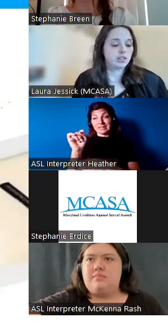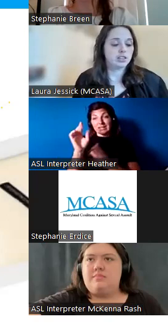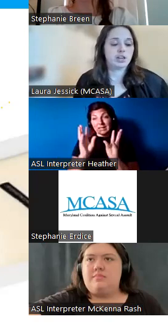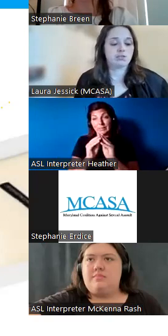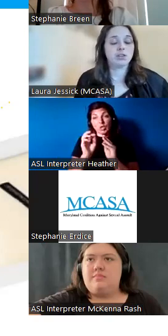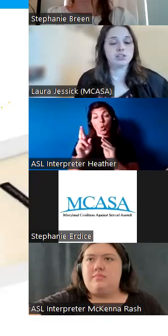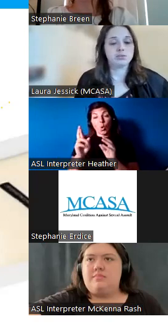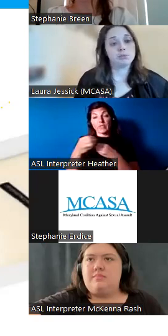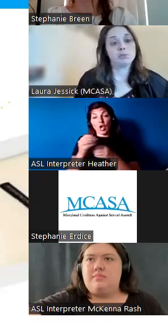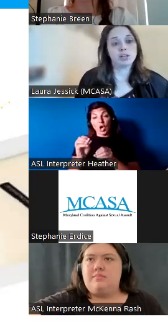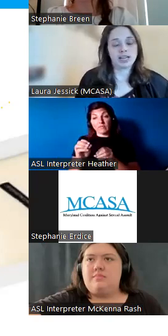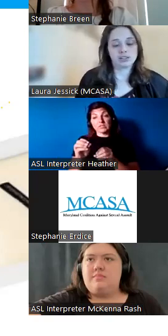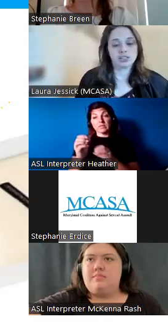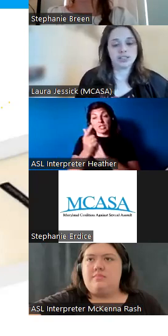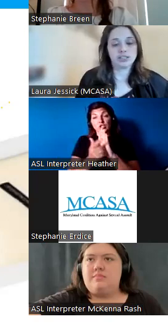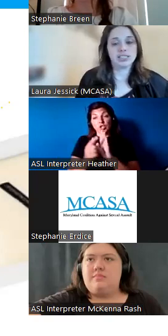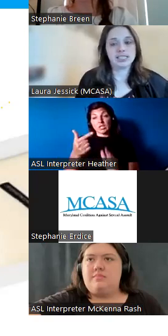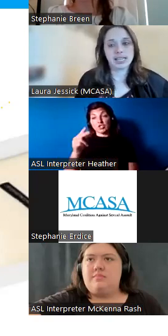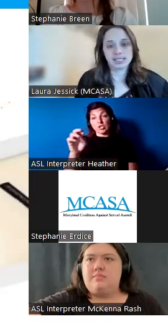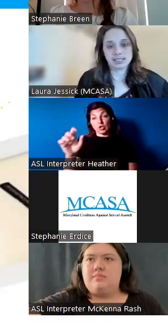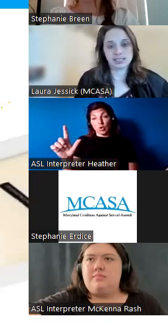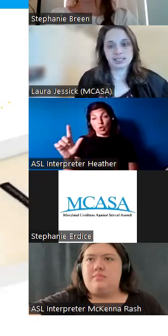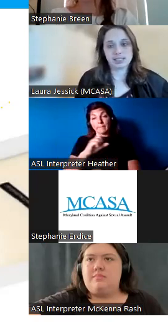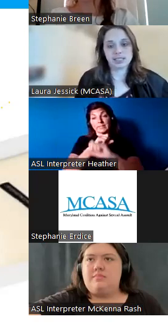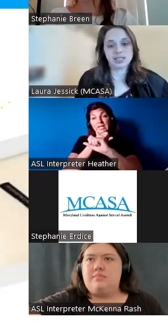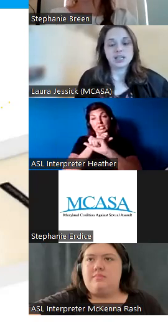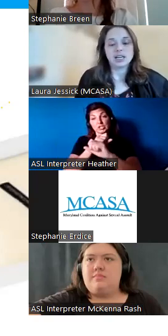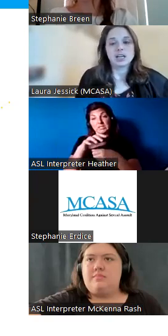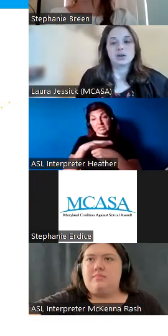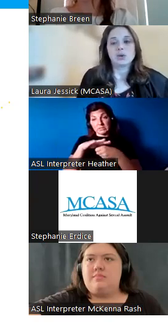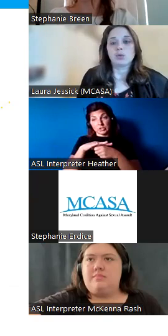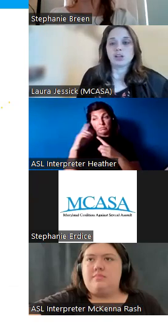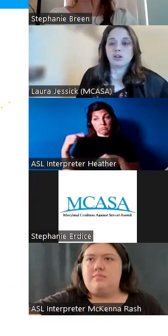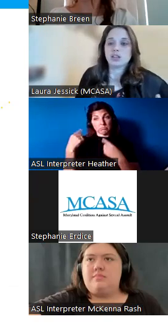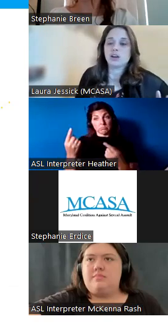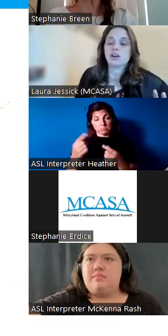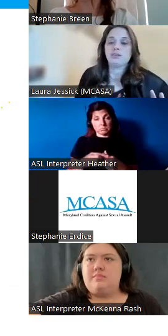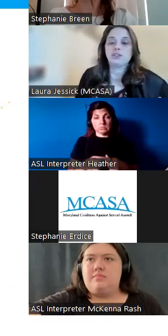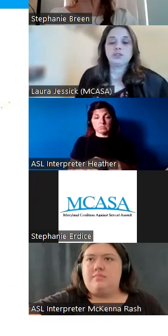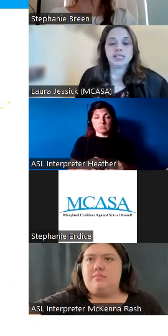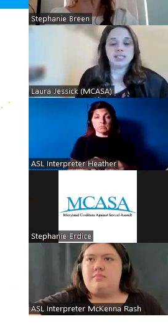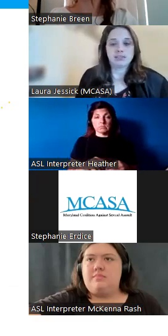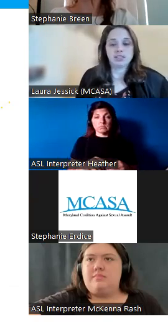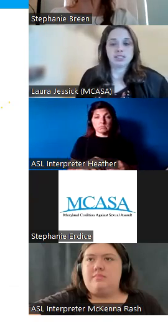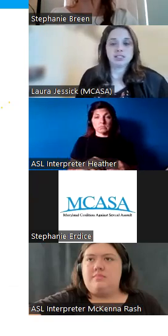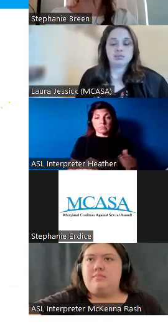Office of the Attorney General Consumer Protection Division to date. We want to note there are a